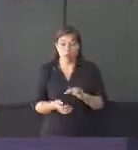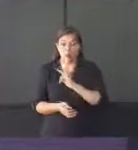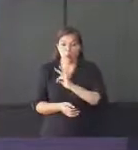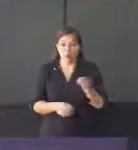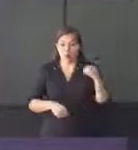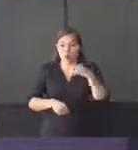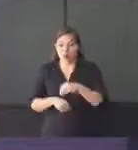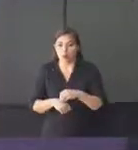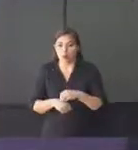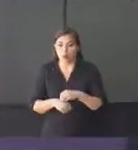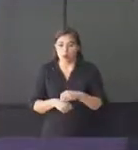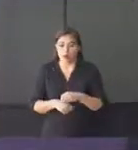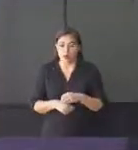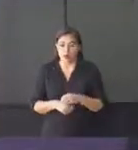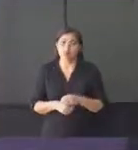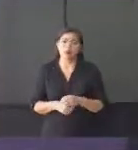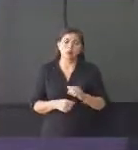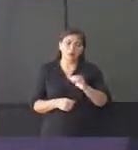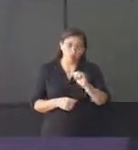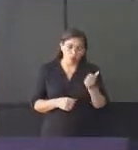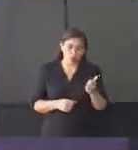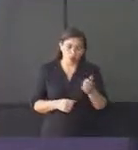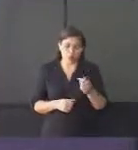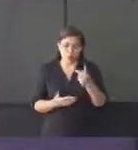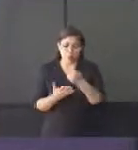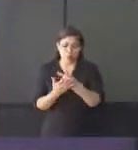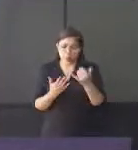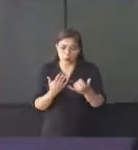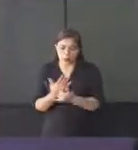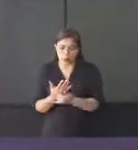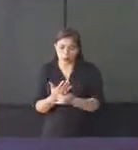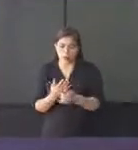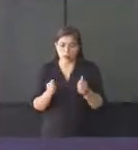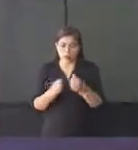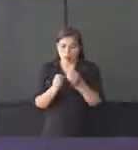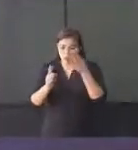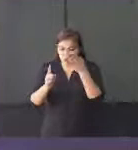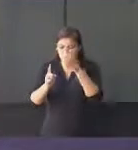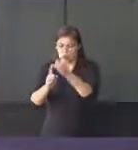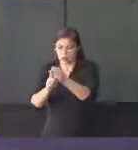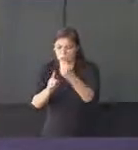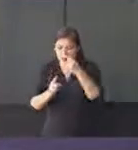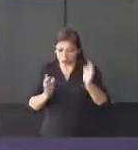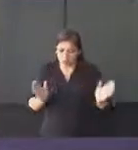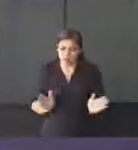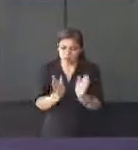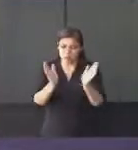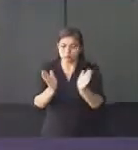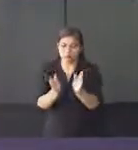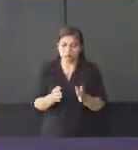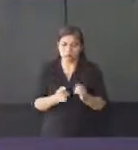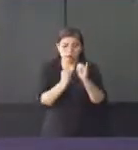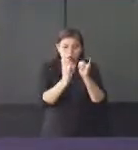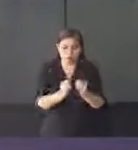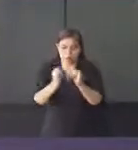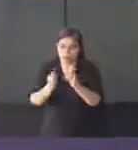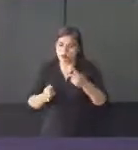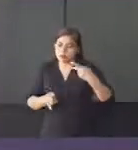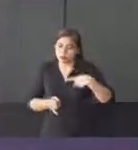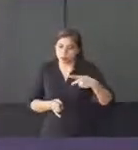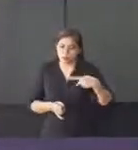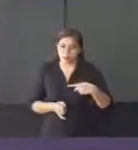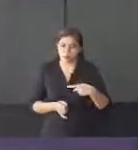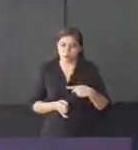administrations may implement other initiatives with the purpose of promoting individual autonomy